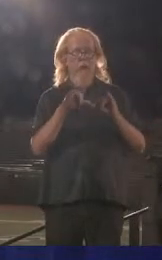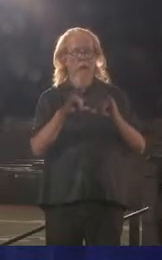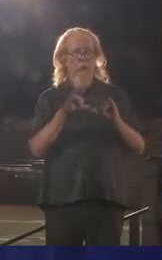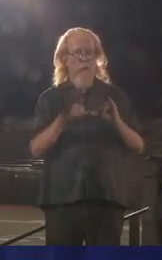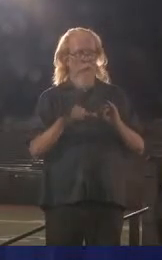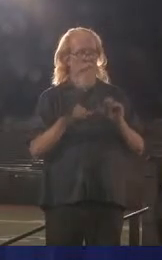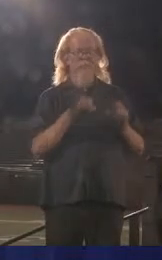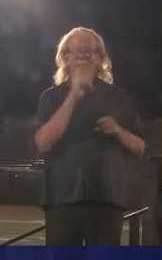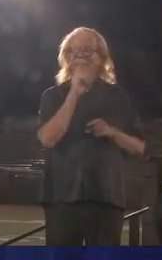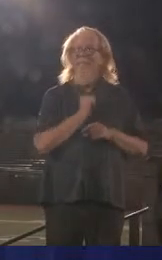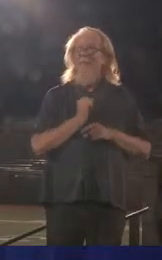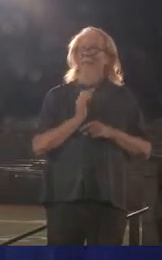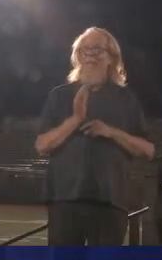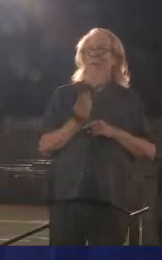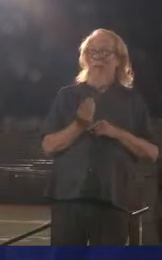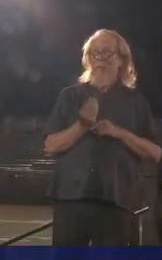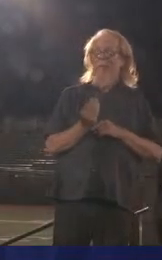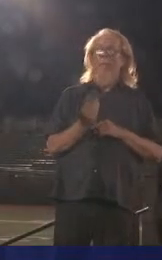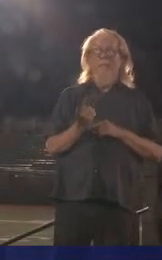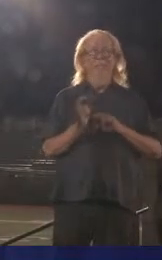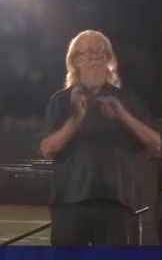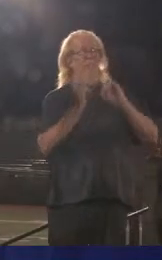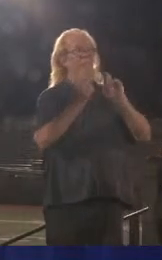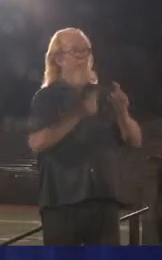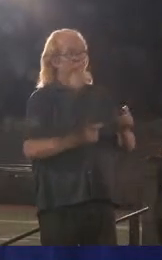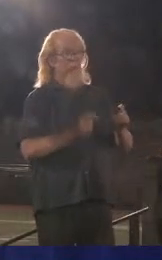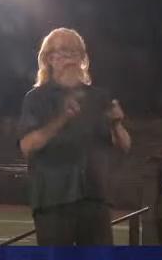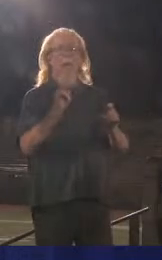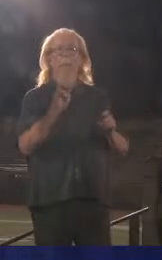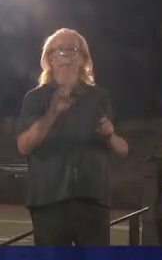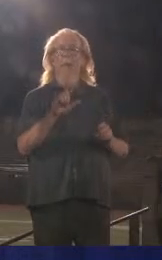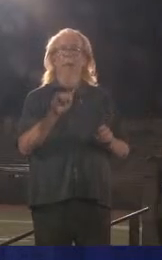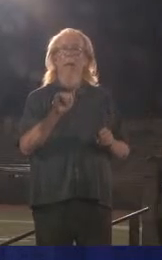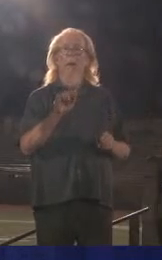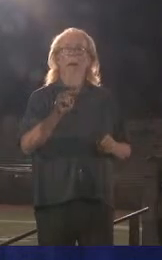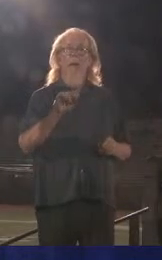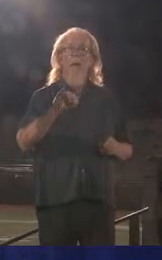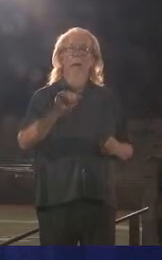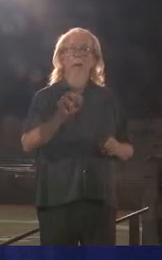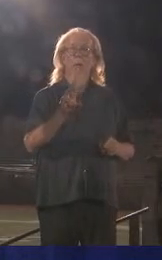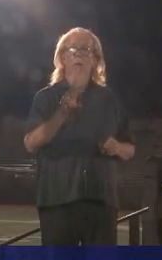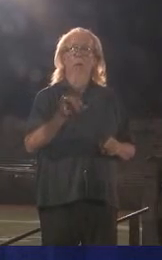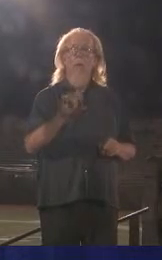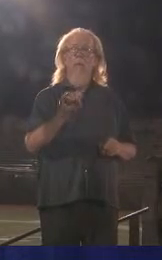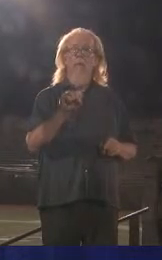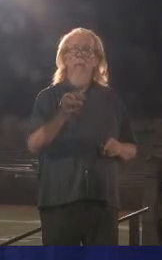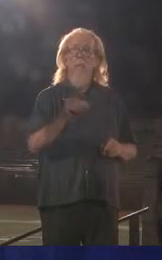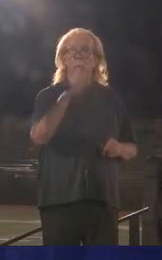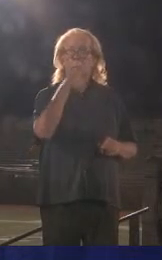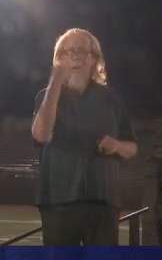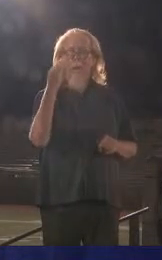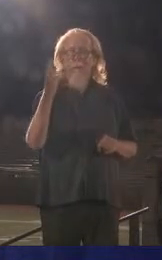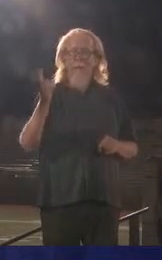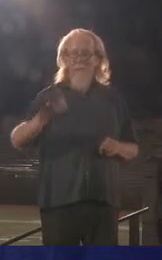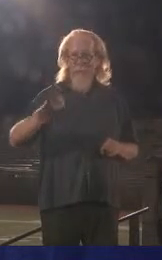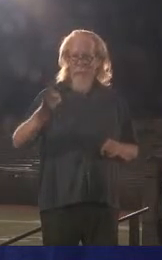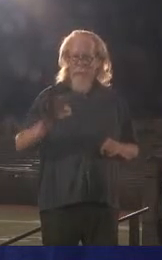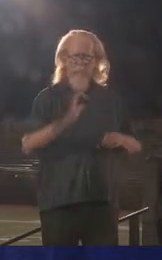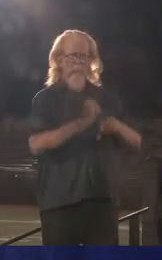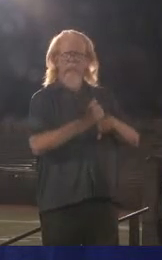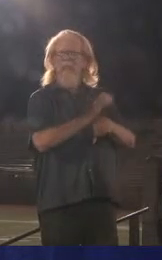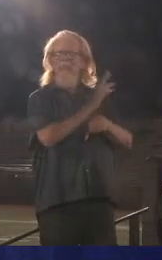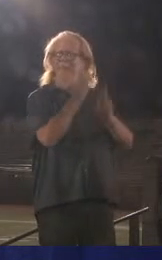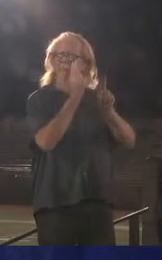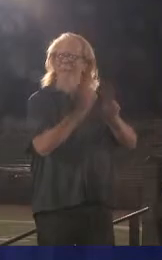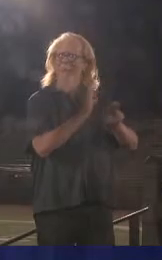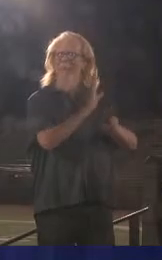14 years old, Nalania was awarded with the Nalania Wilson Black History Award, created in her name for her